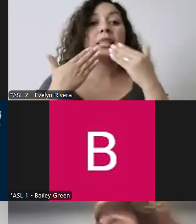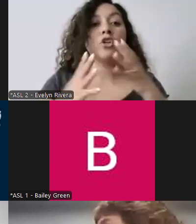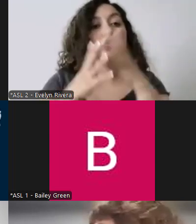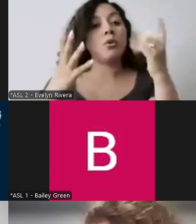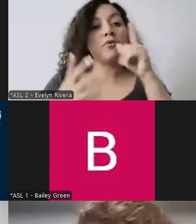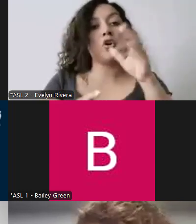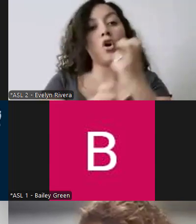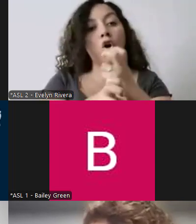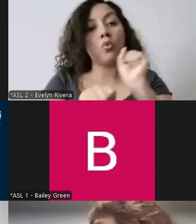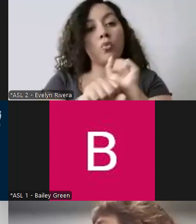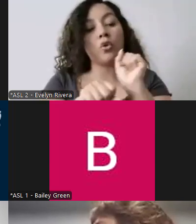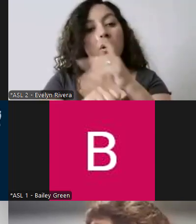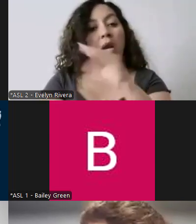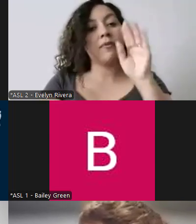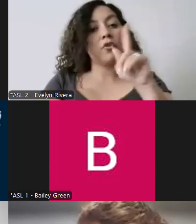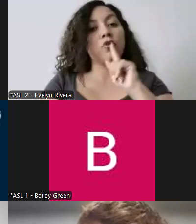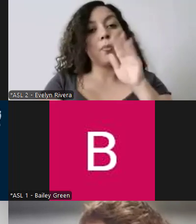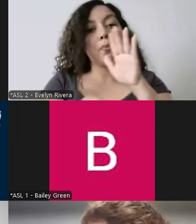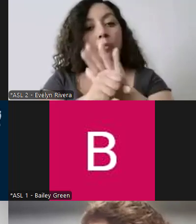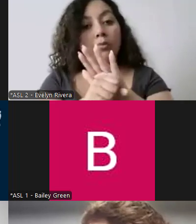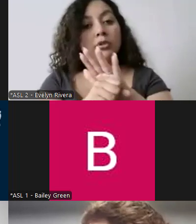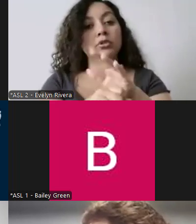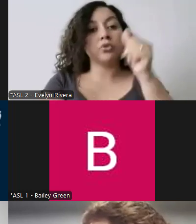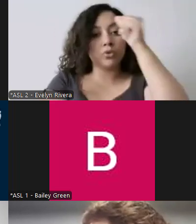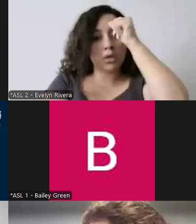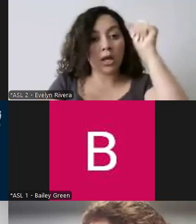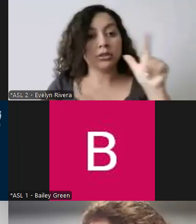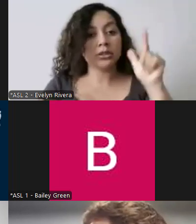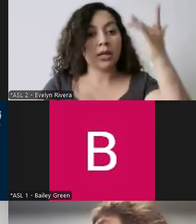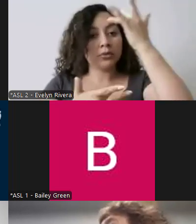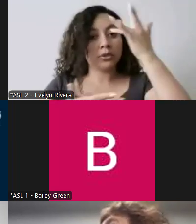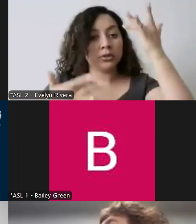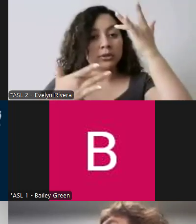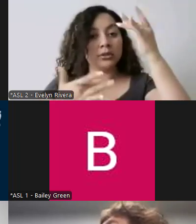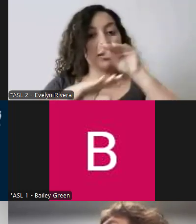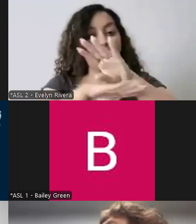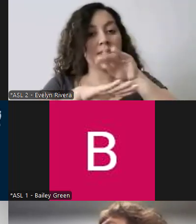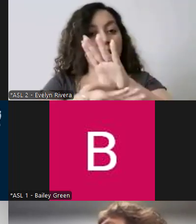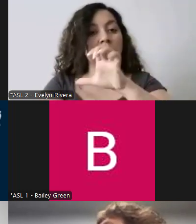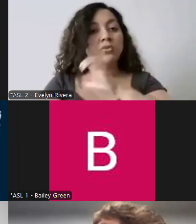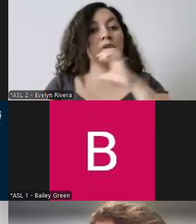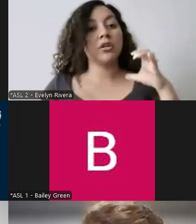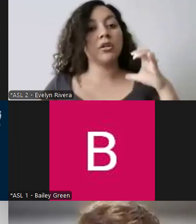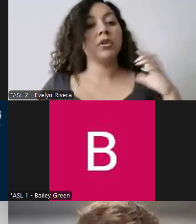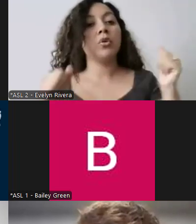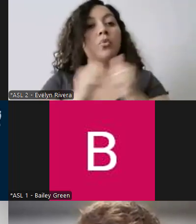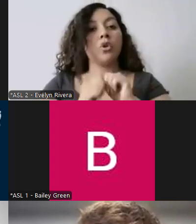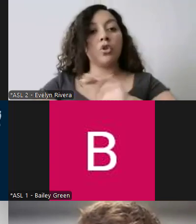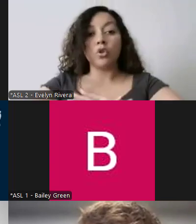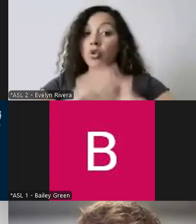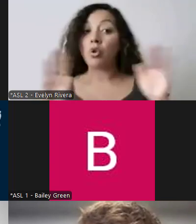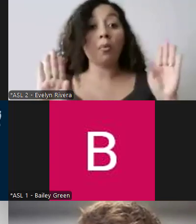work and your commitment to the goals, the Alzheimer's disease and related conditions advisory committee. With no further